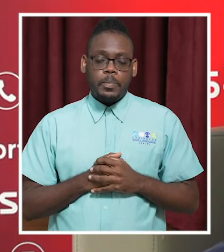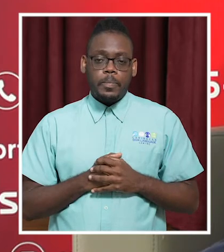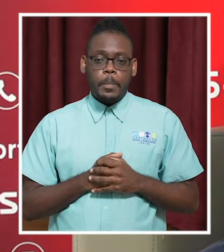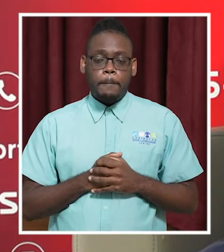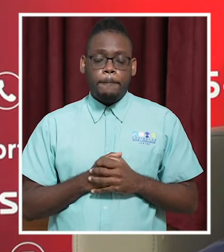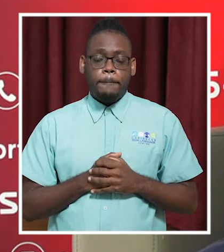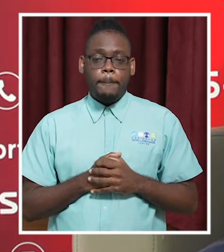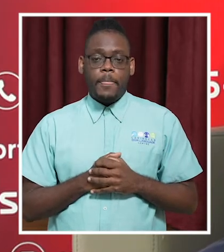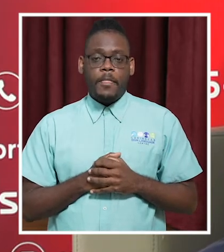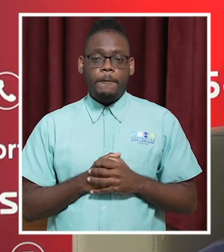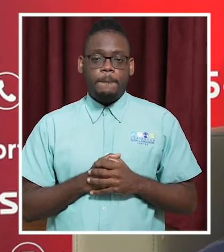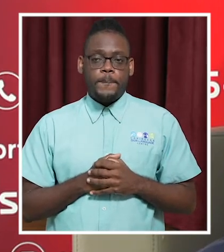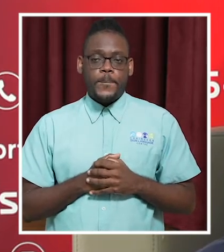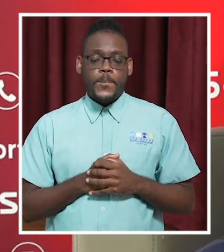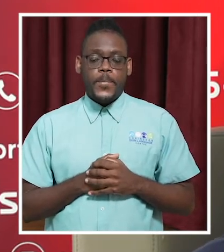by